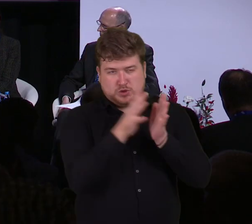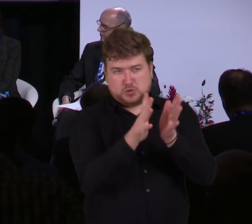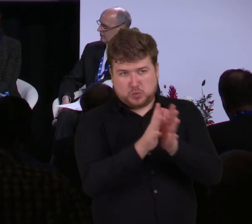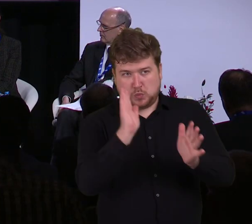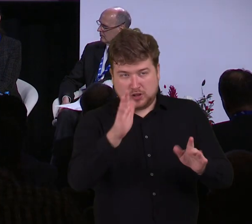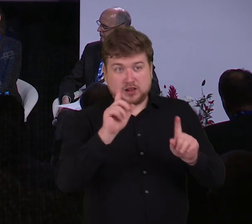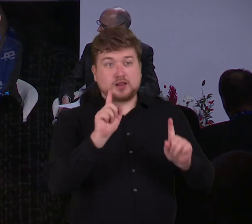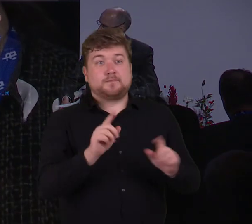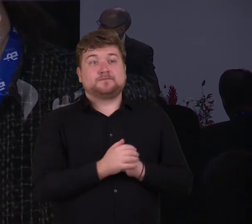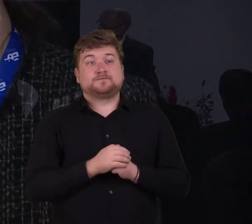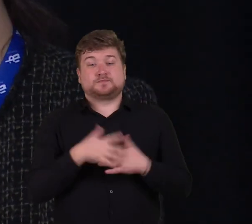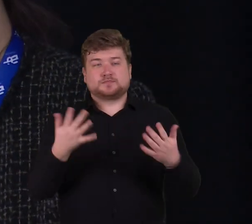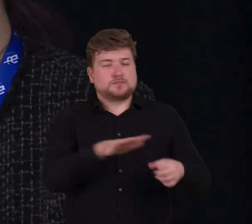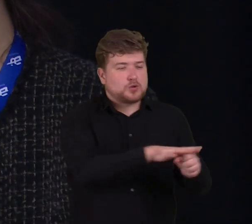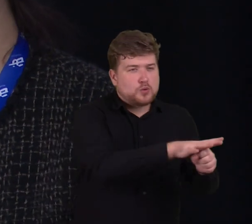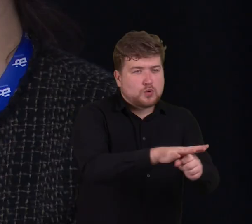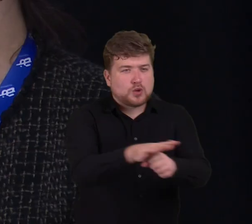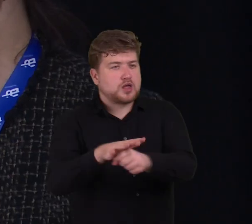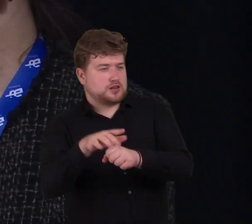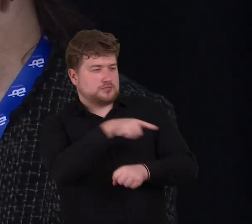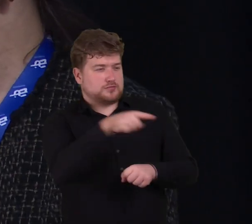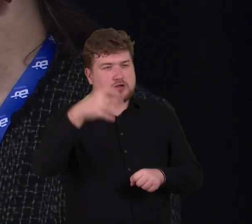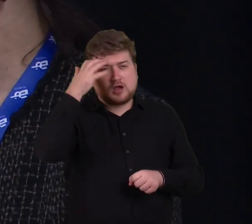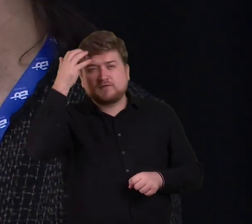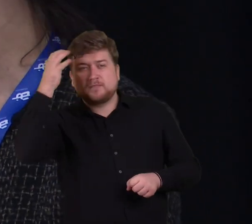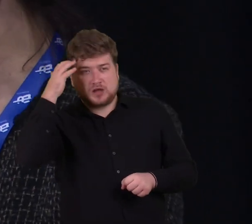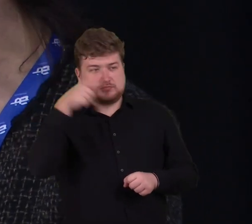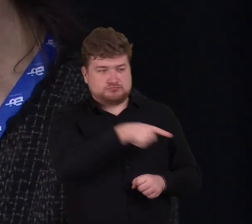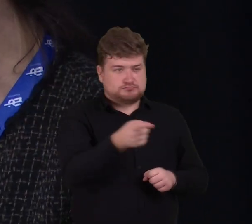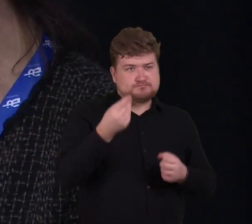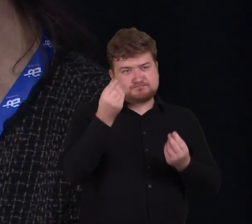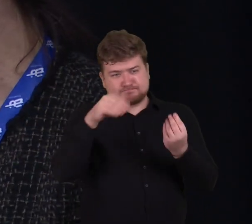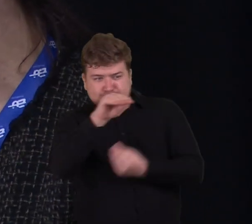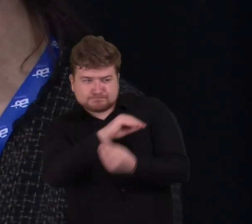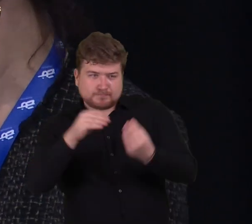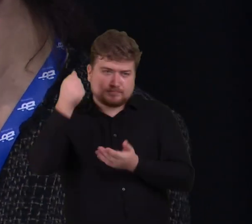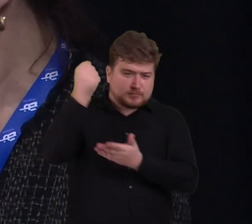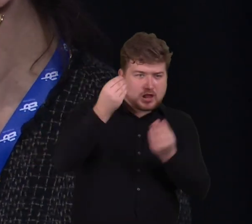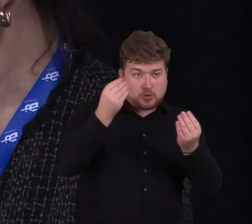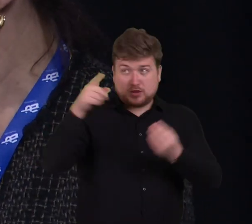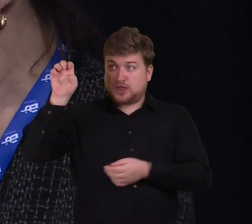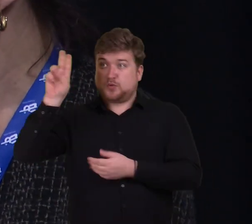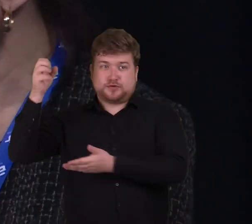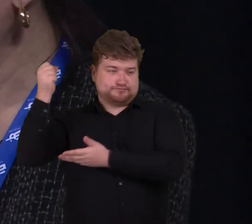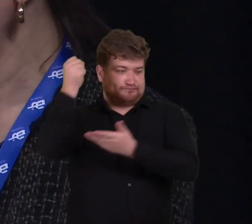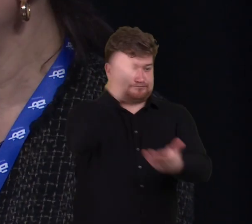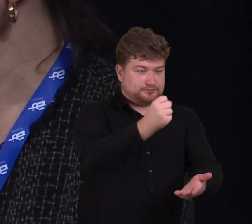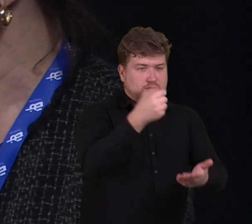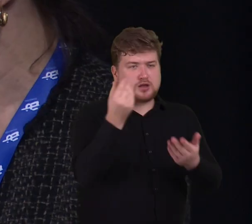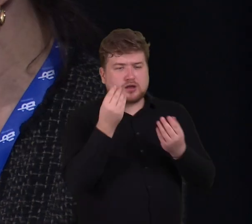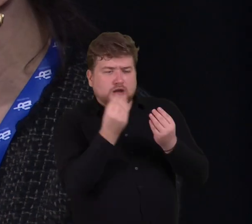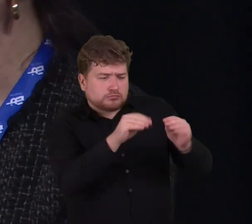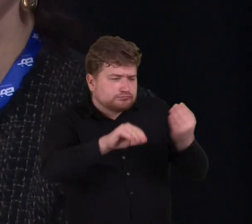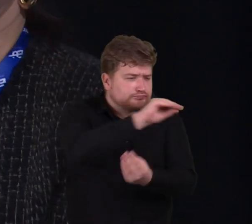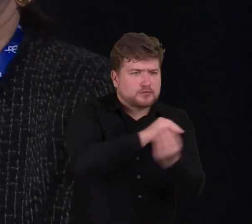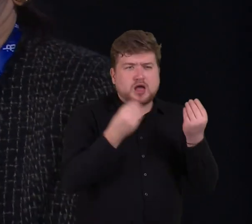transformation. Second point, how we implement our own cohesion policy in France and how they're